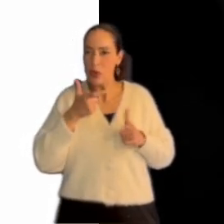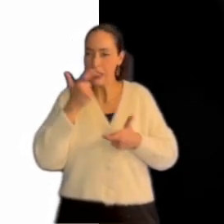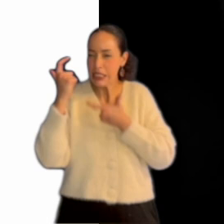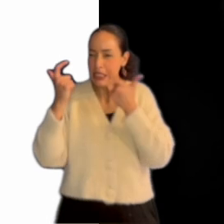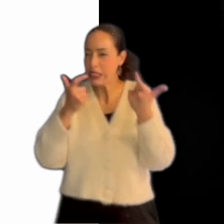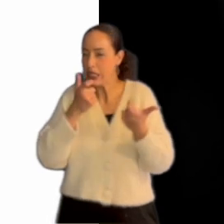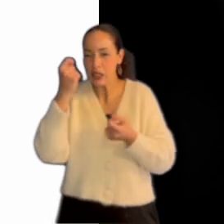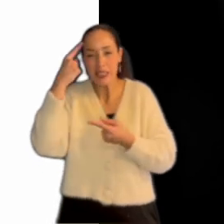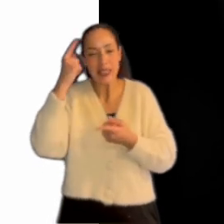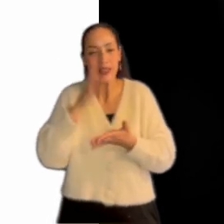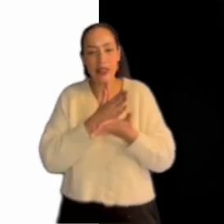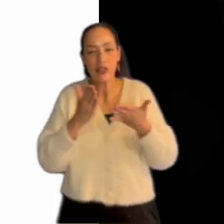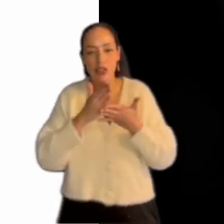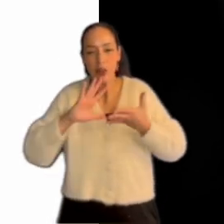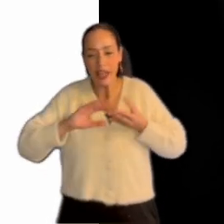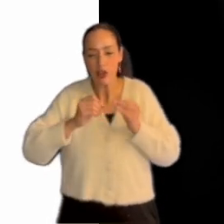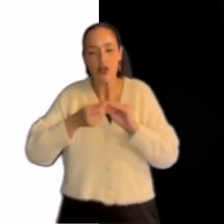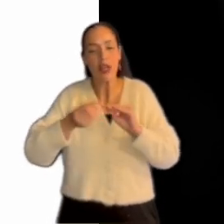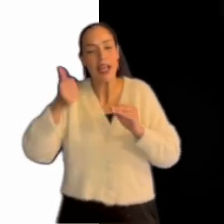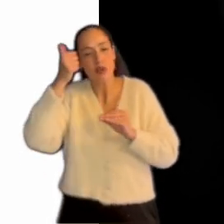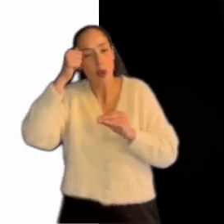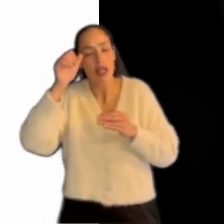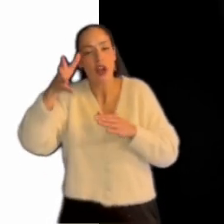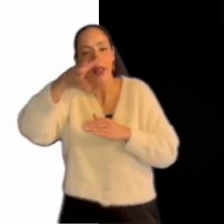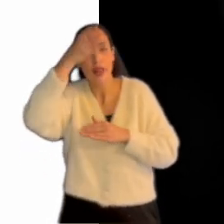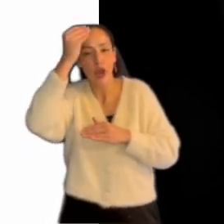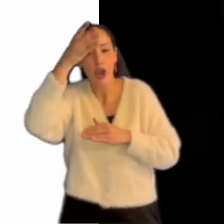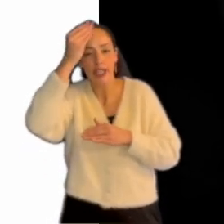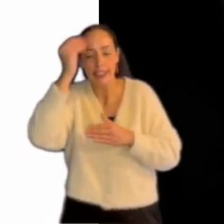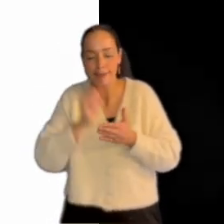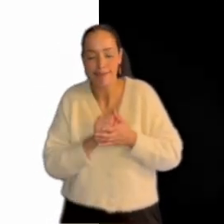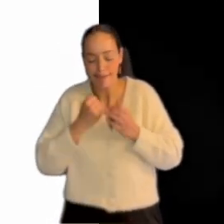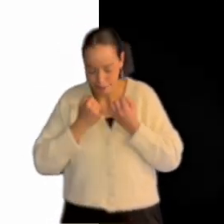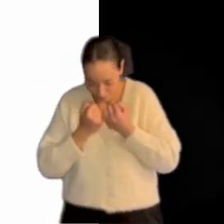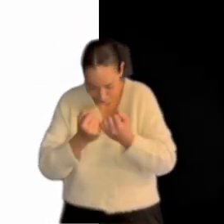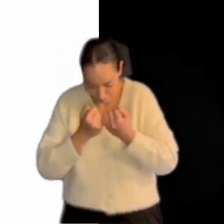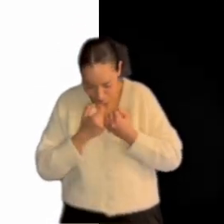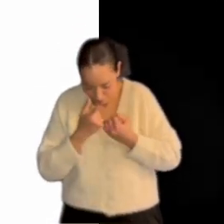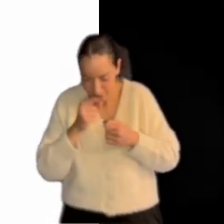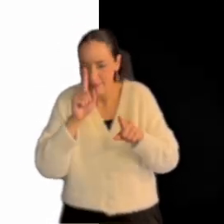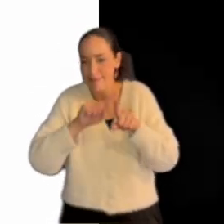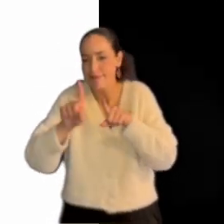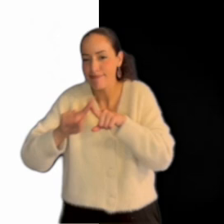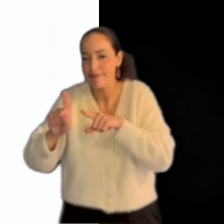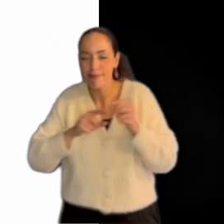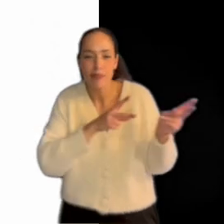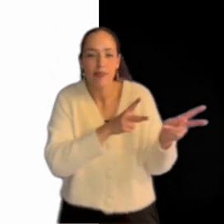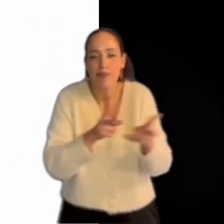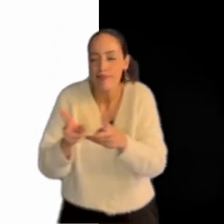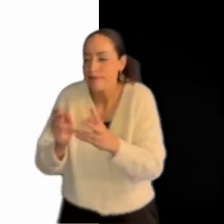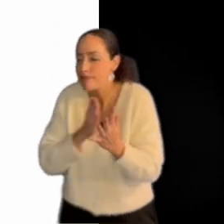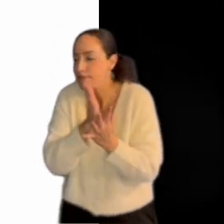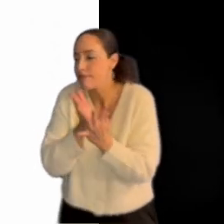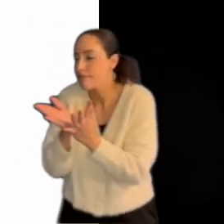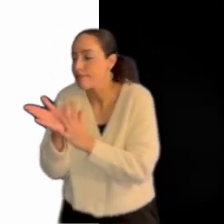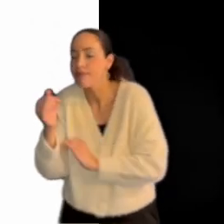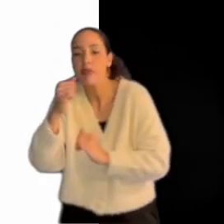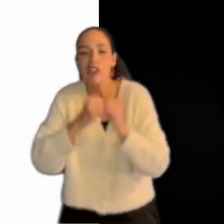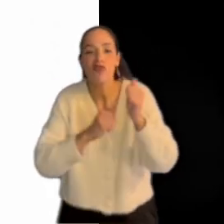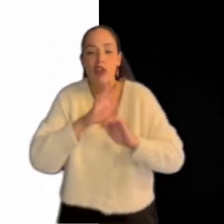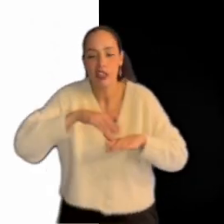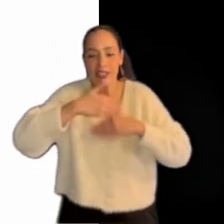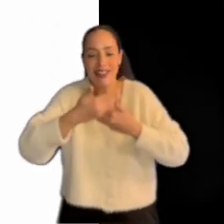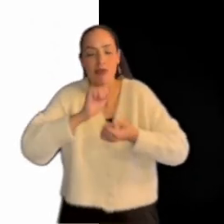can be achieved through a variety of different forms. By engaging in structured sessions with colleagues, managers or external facilitators, or less structured ways